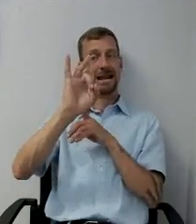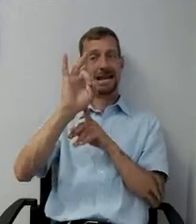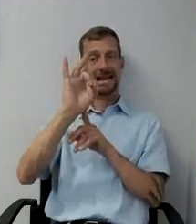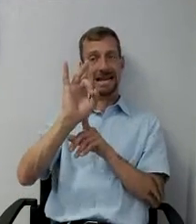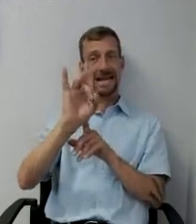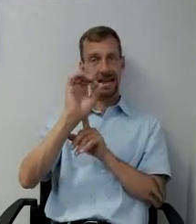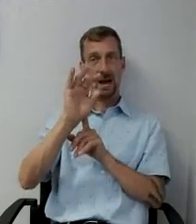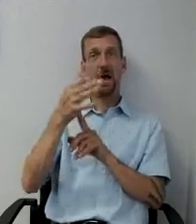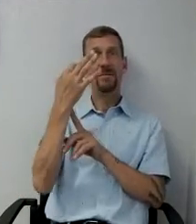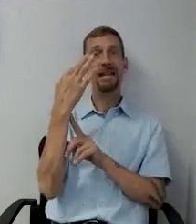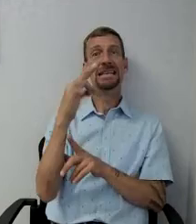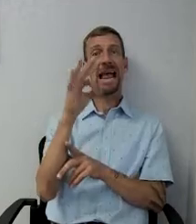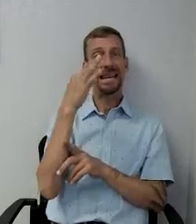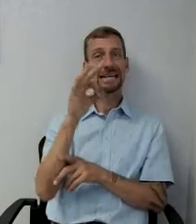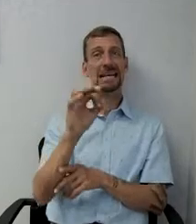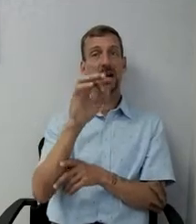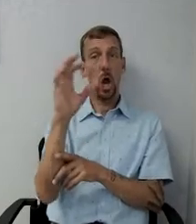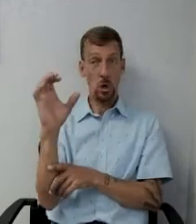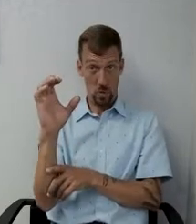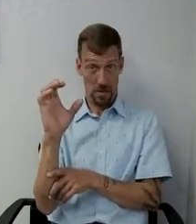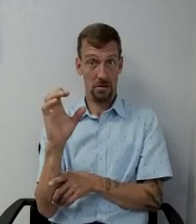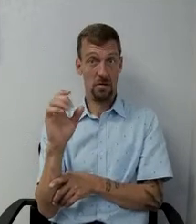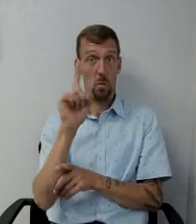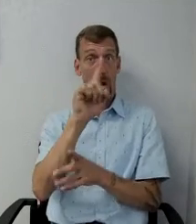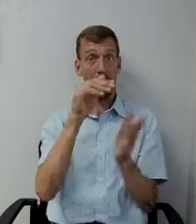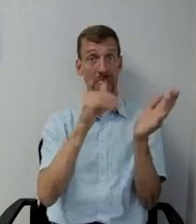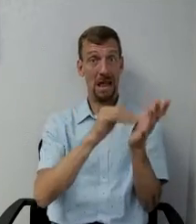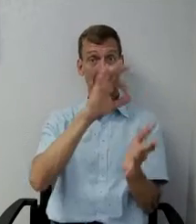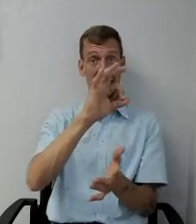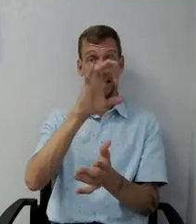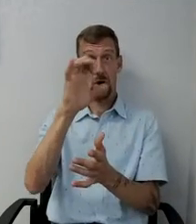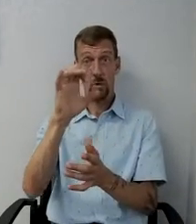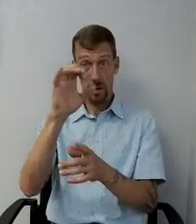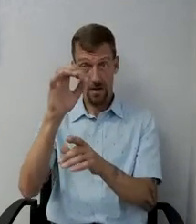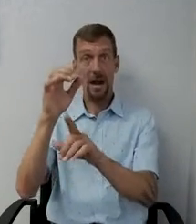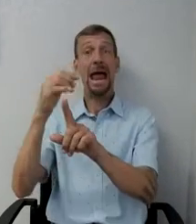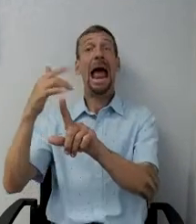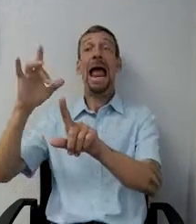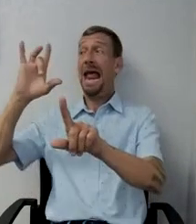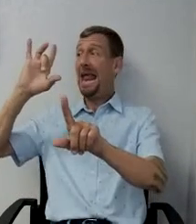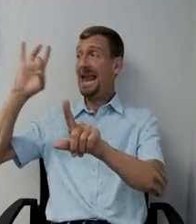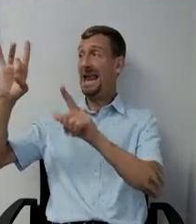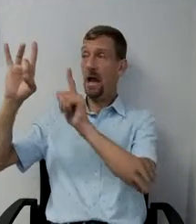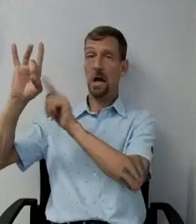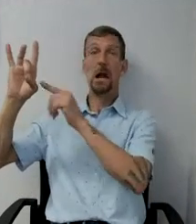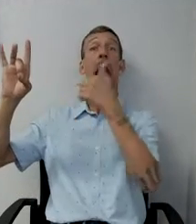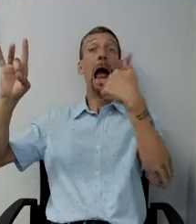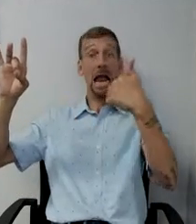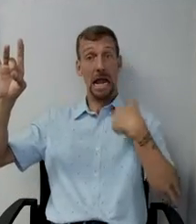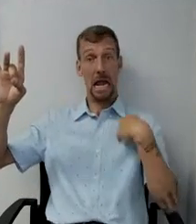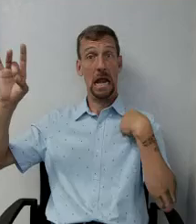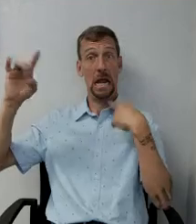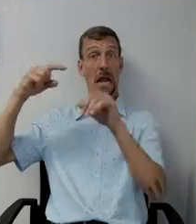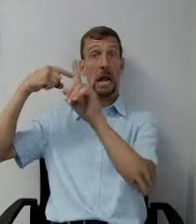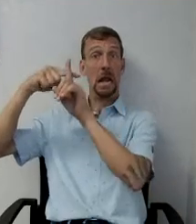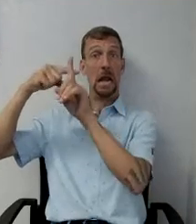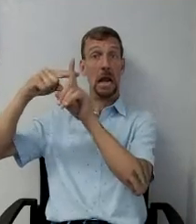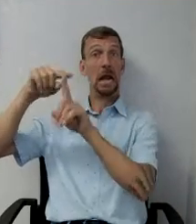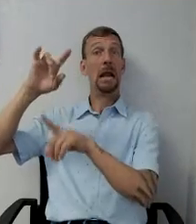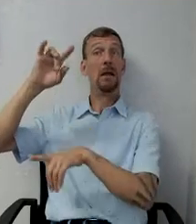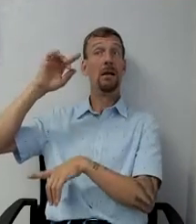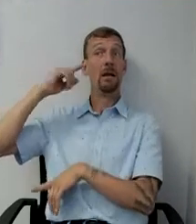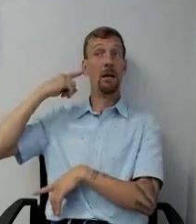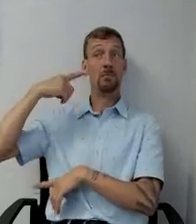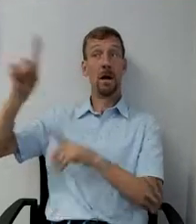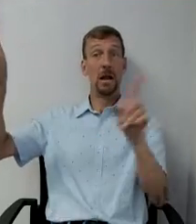of the 1,900 that that had tested positive for COVID, but have tested